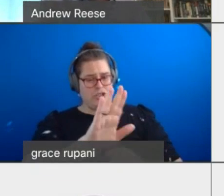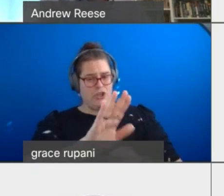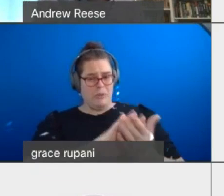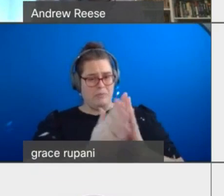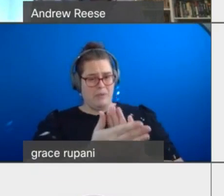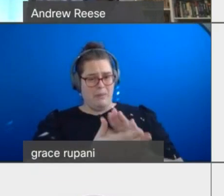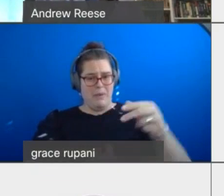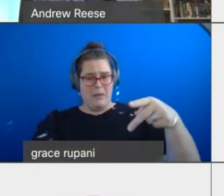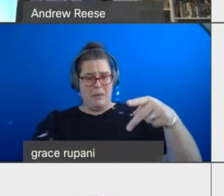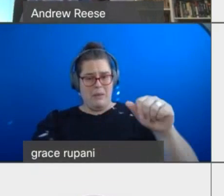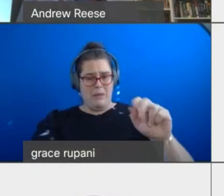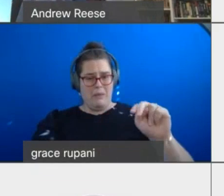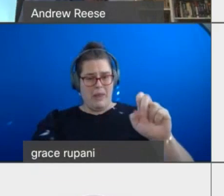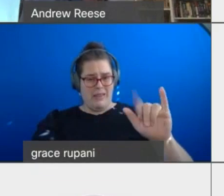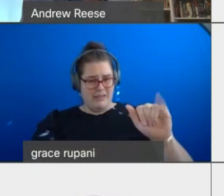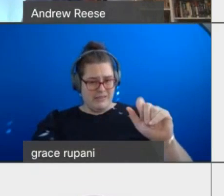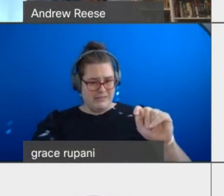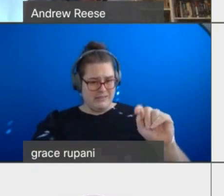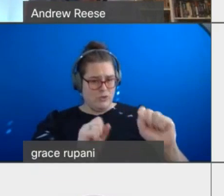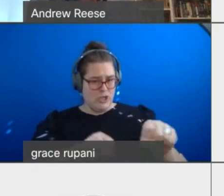some information?